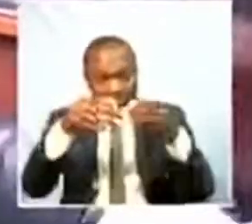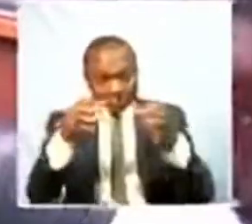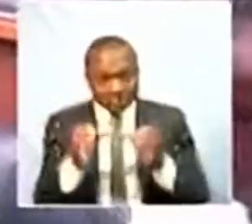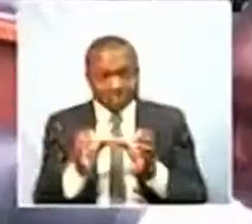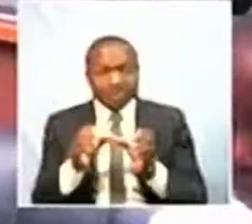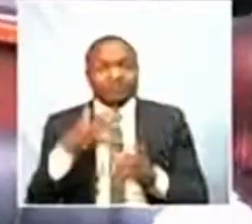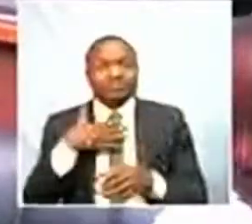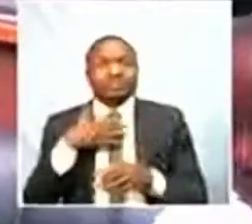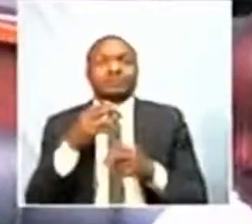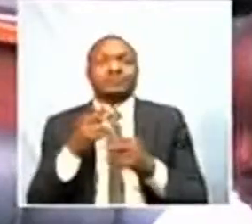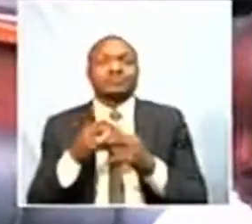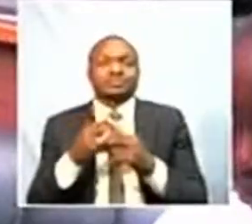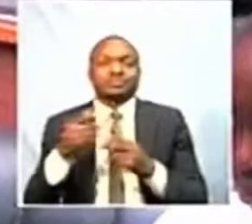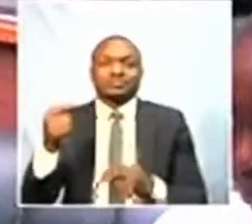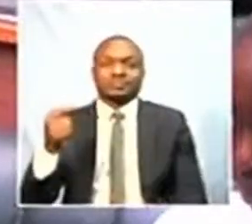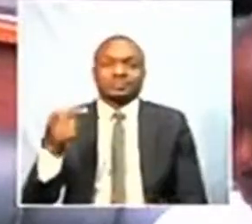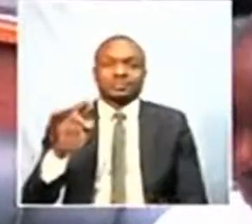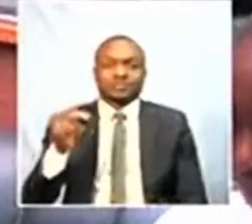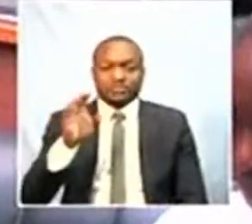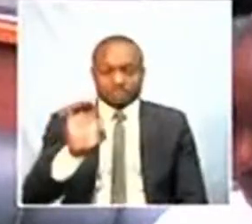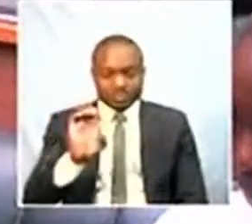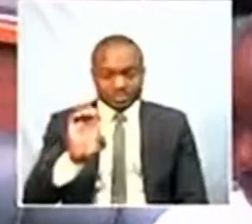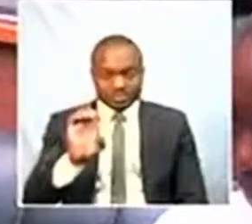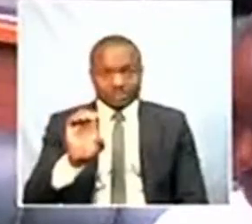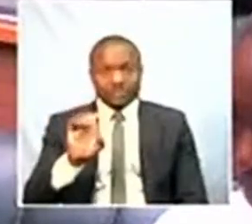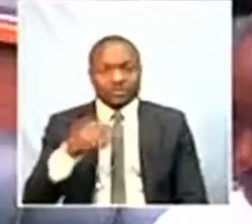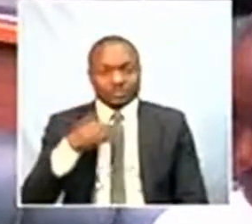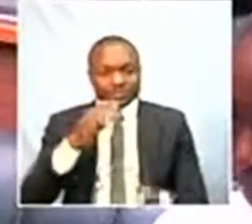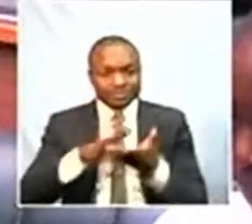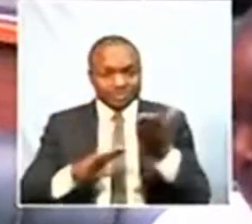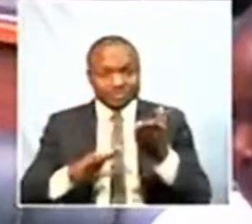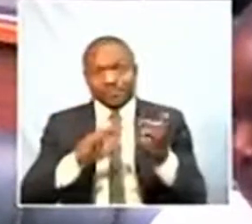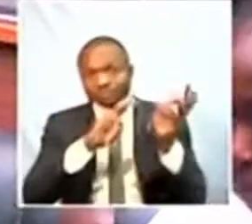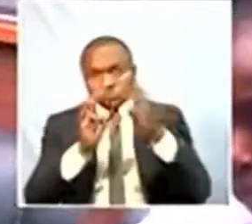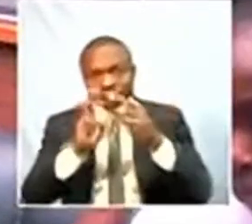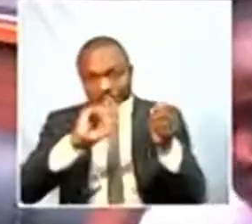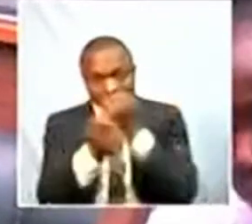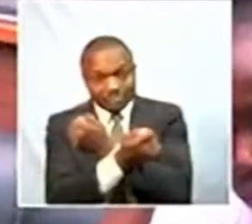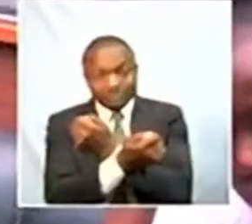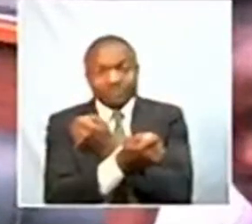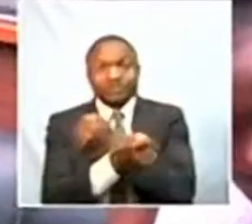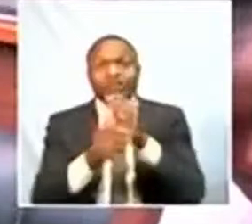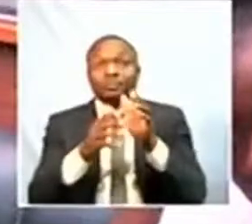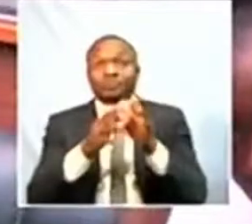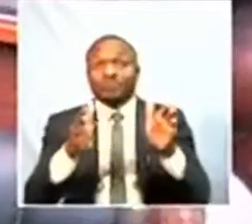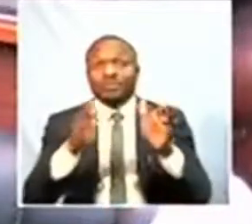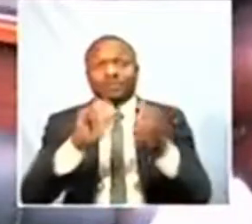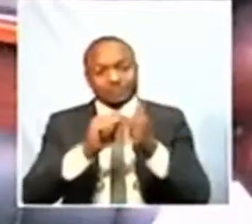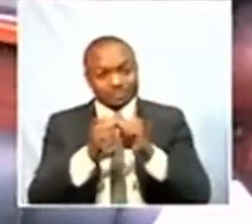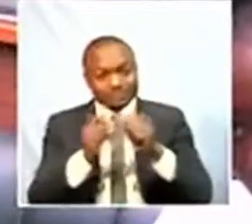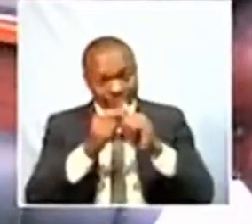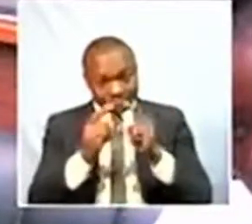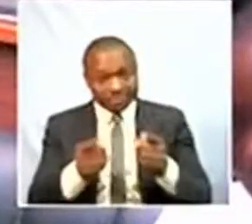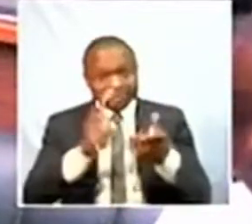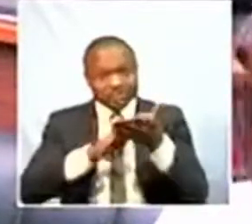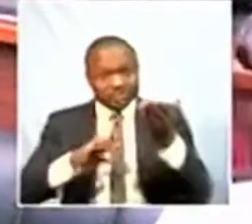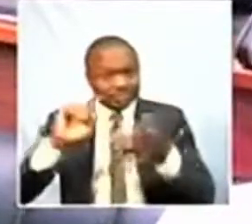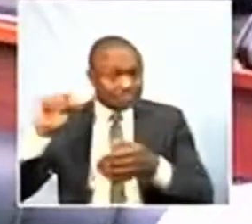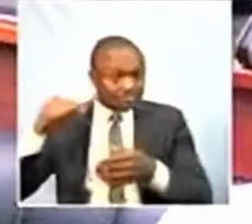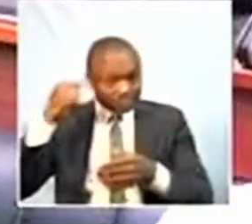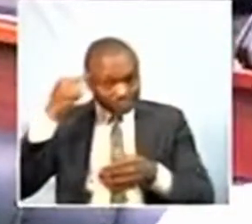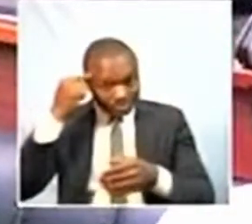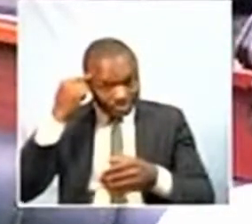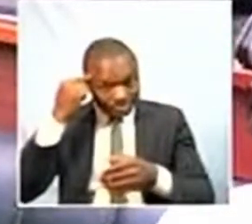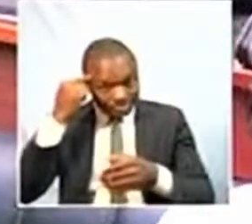Grace Chakfuaya. Madam Speaker, I do believe that climate change is a serious problem, but I firmly also believe that the government is